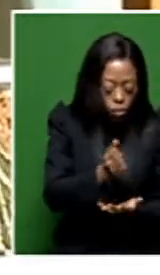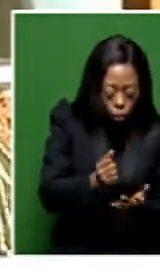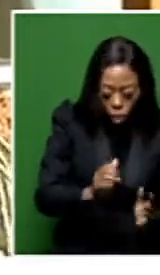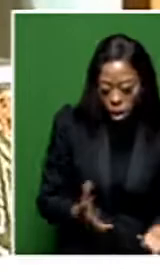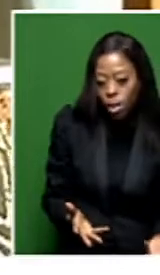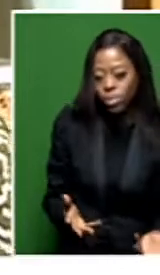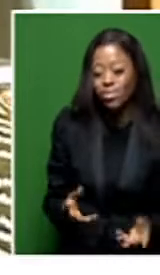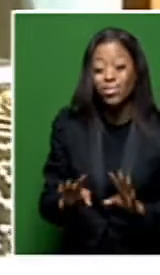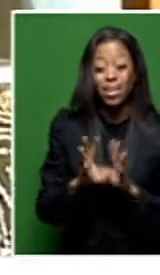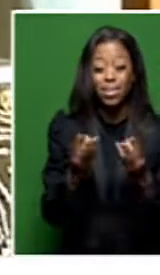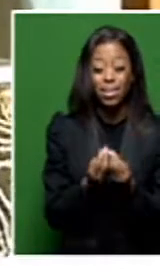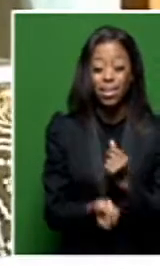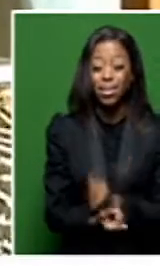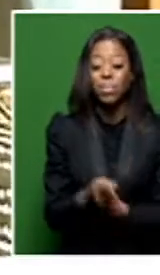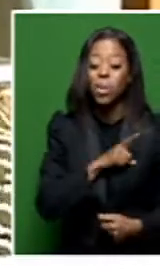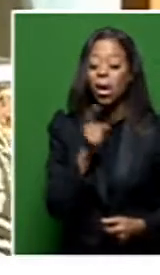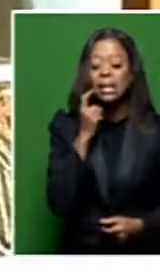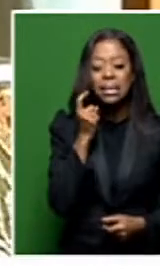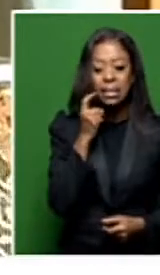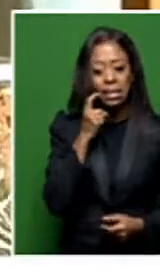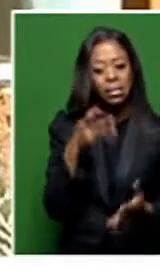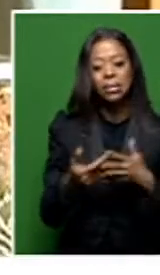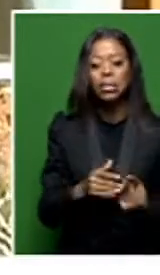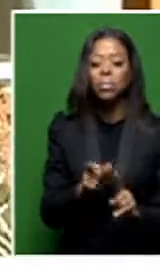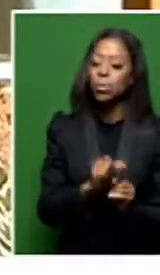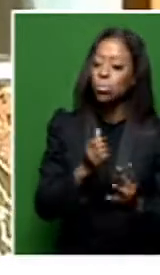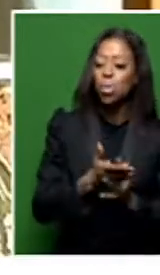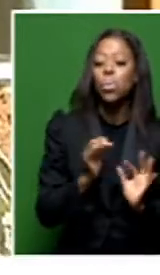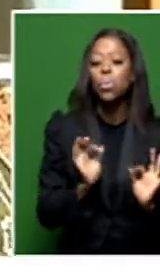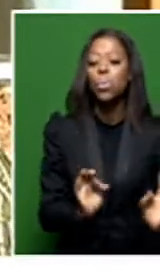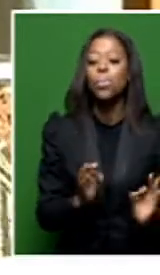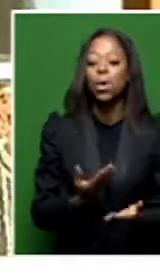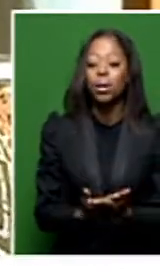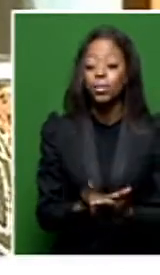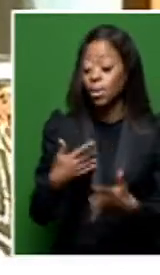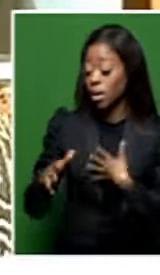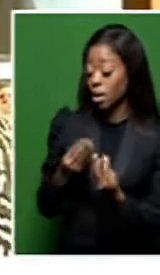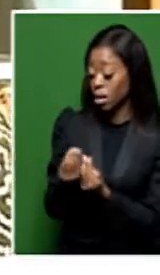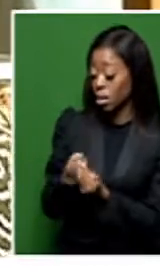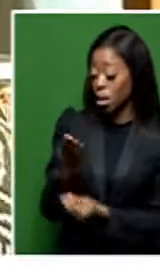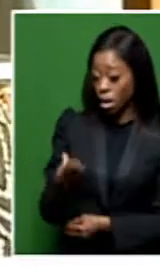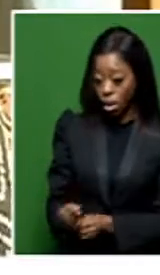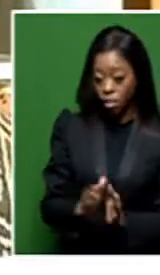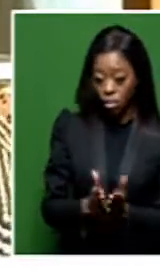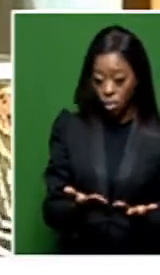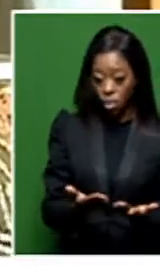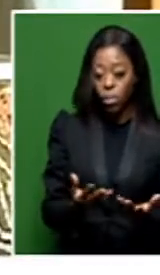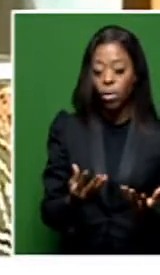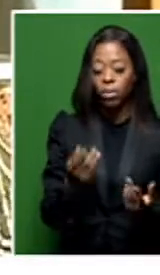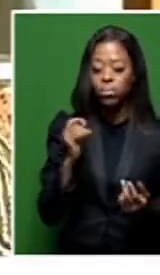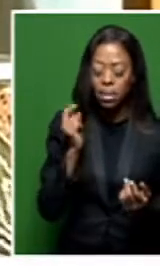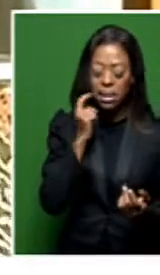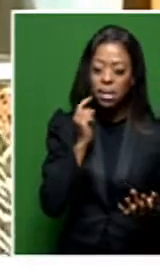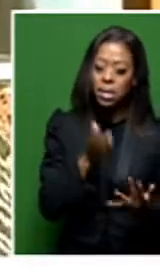those recipes came because those are easy recipes that anyone can access. So I made sure that whatever was in the book is recipes that were